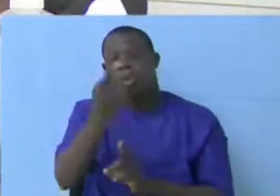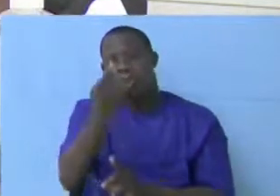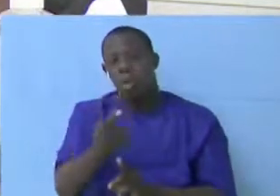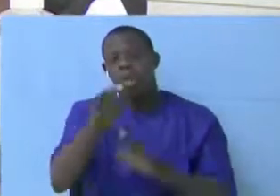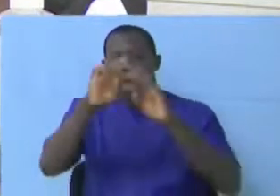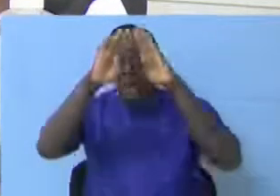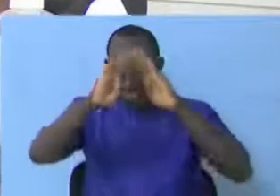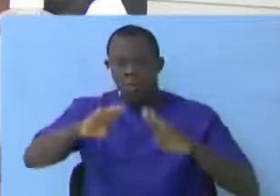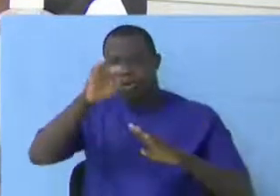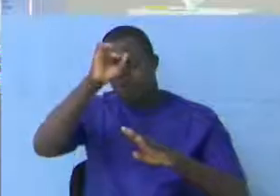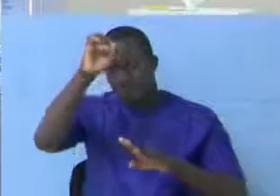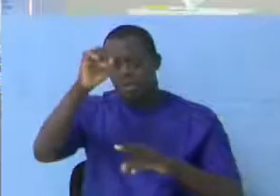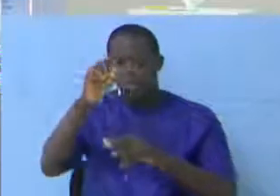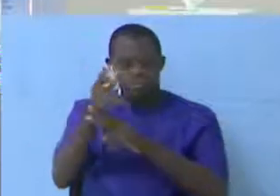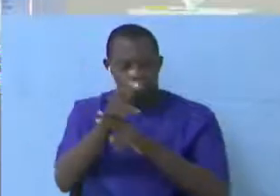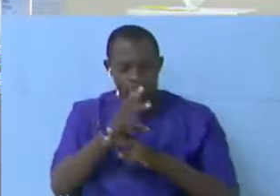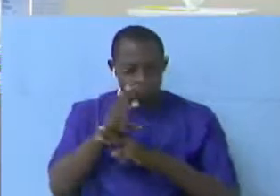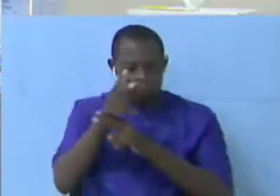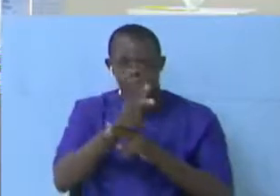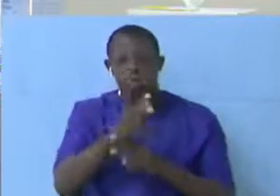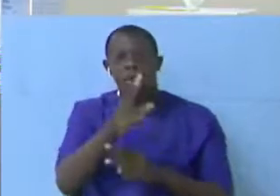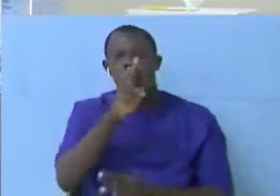Which state guards did you see there?